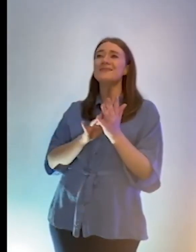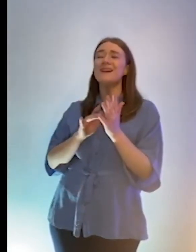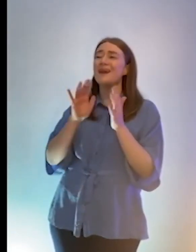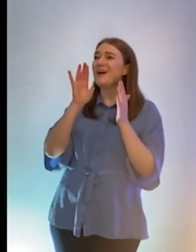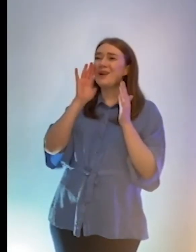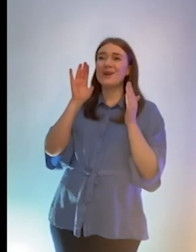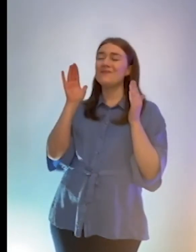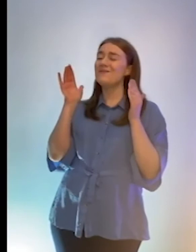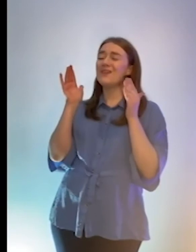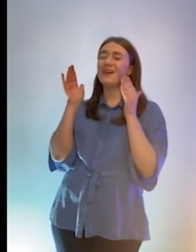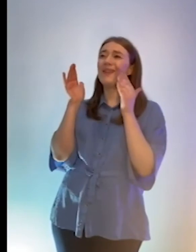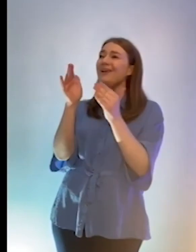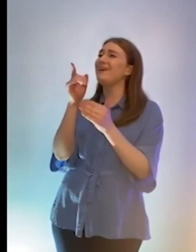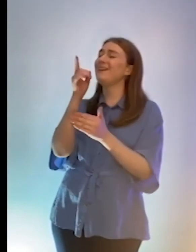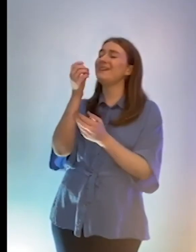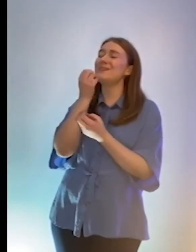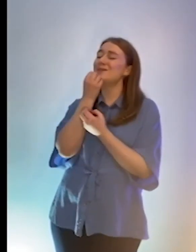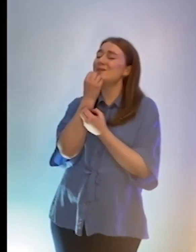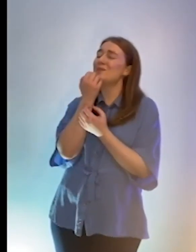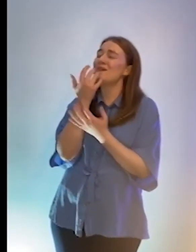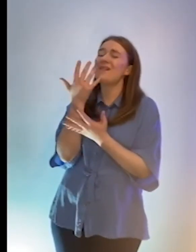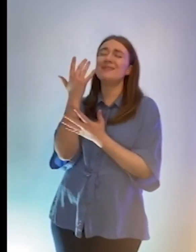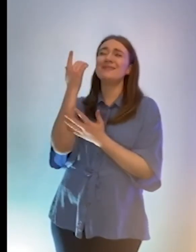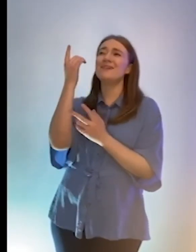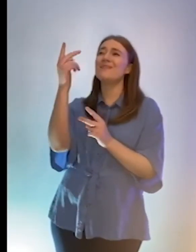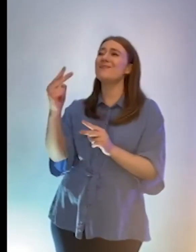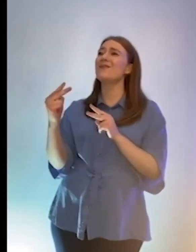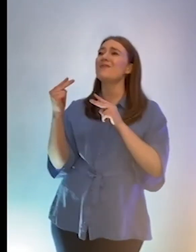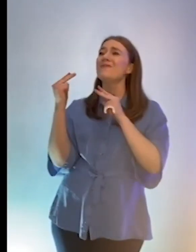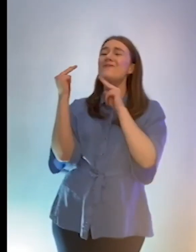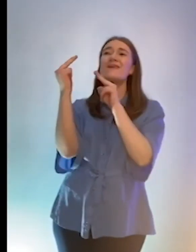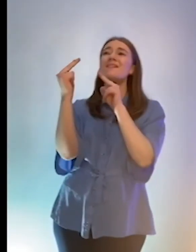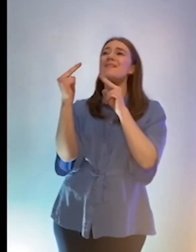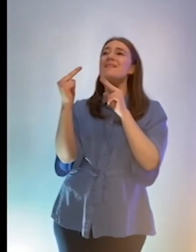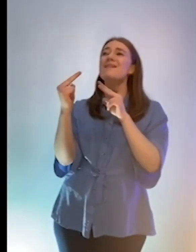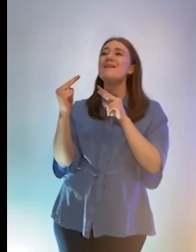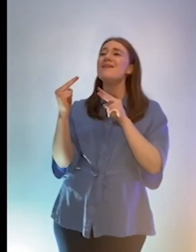Jesus. Look full in his wonderful